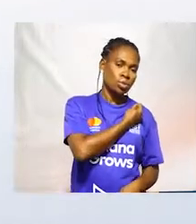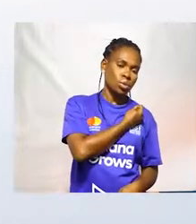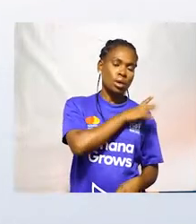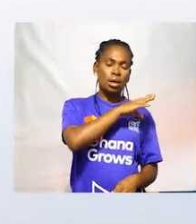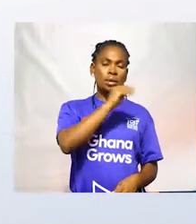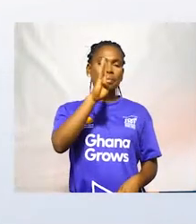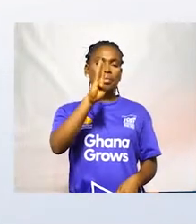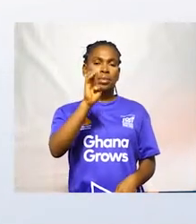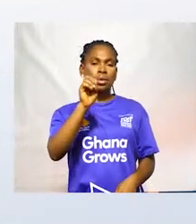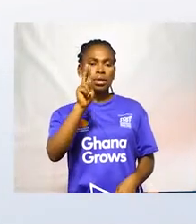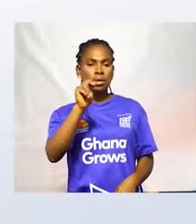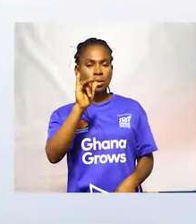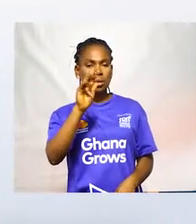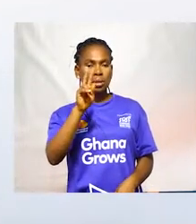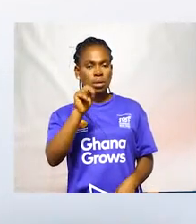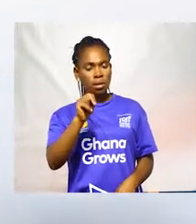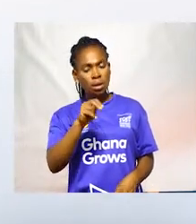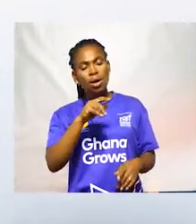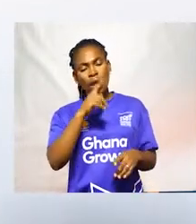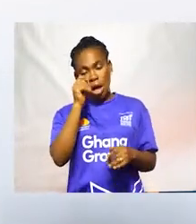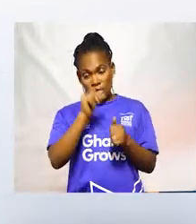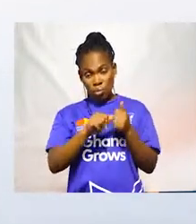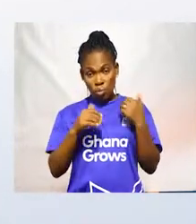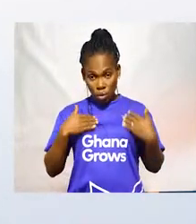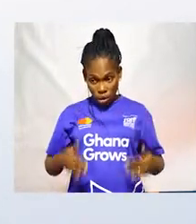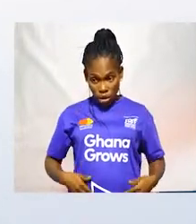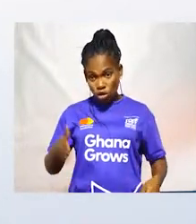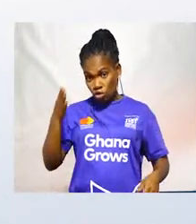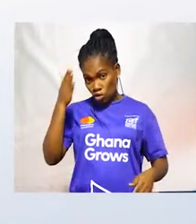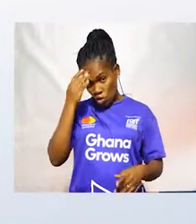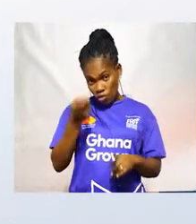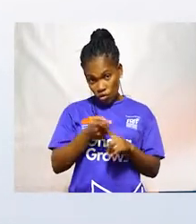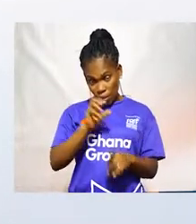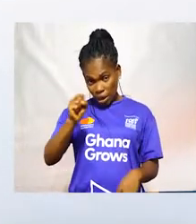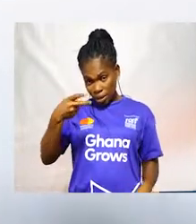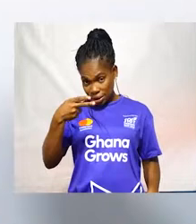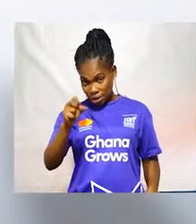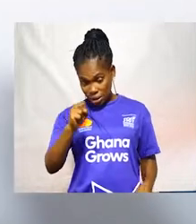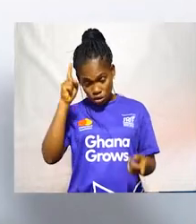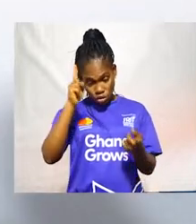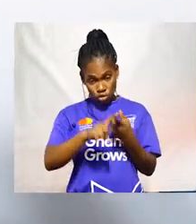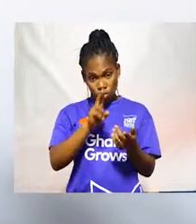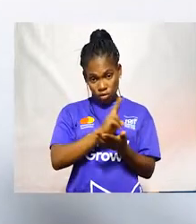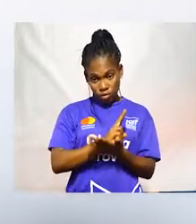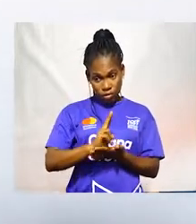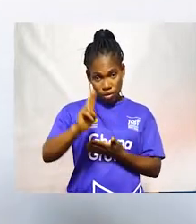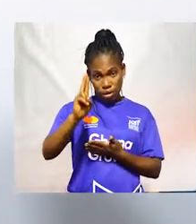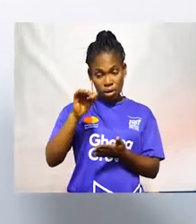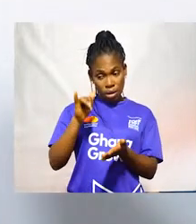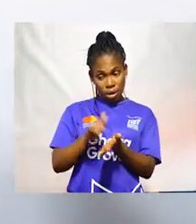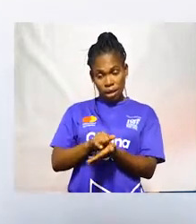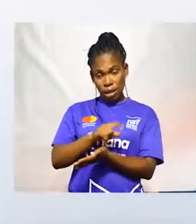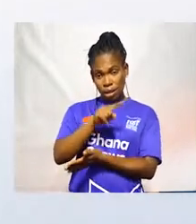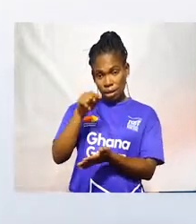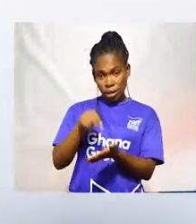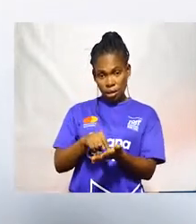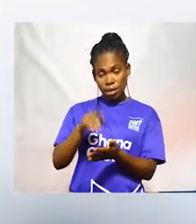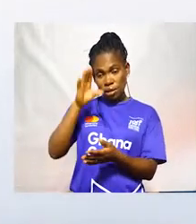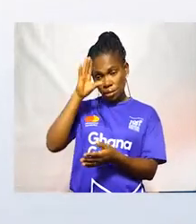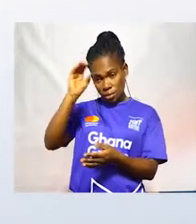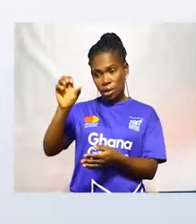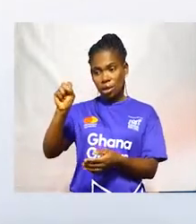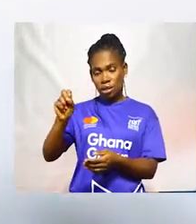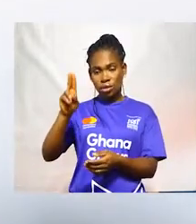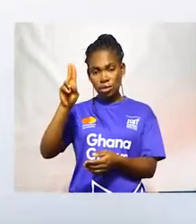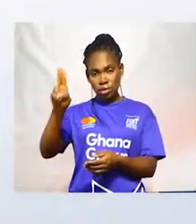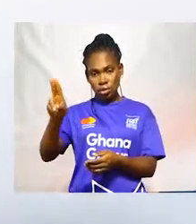was all over the place. Anybody who knew me from secondary school to university would tell you that this is SU